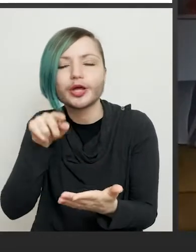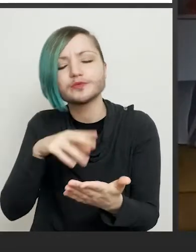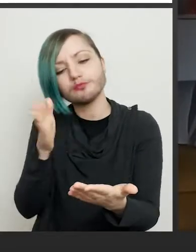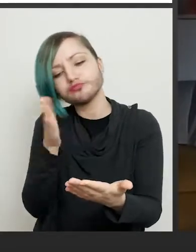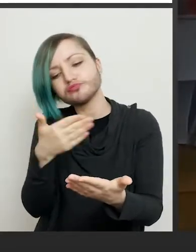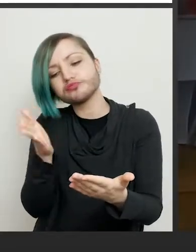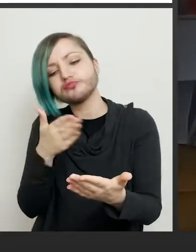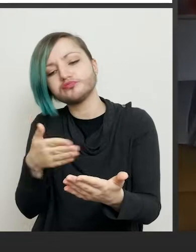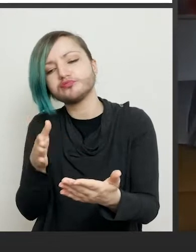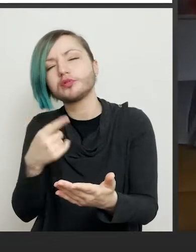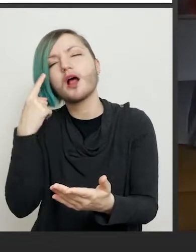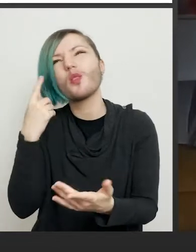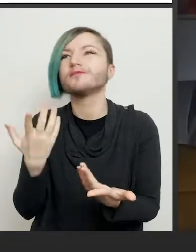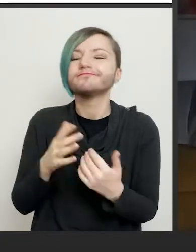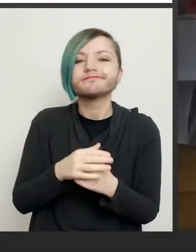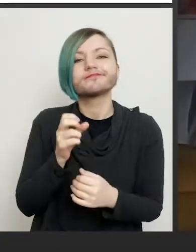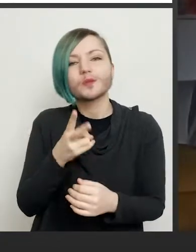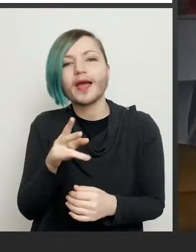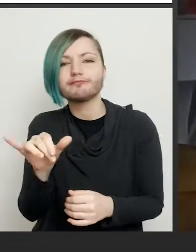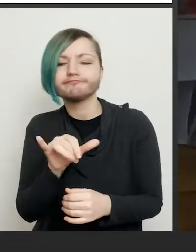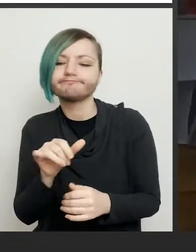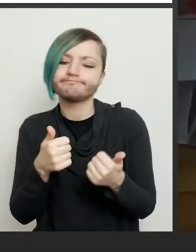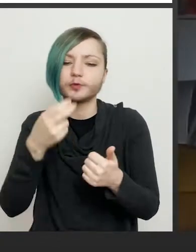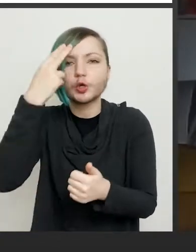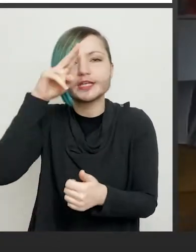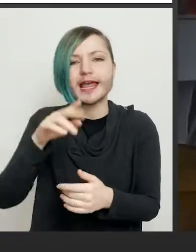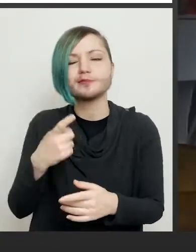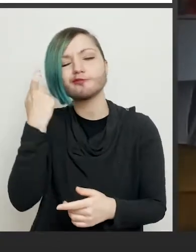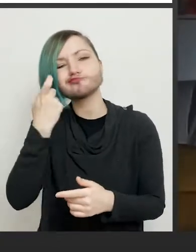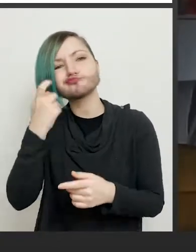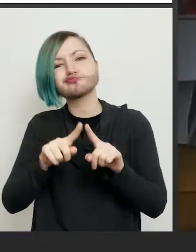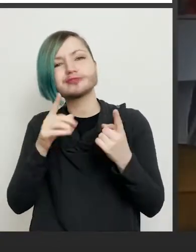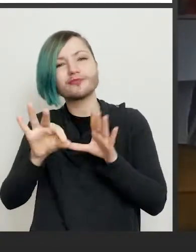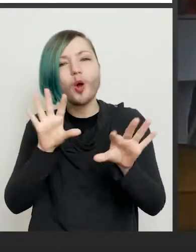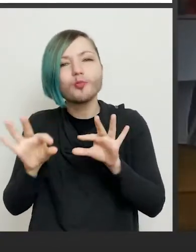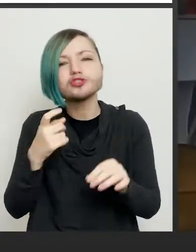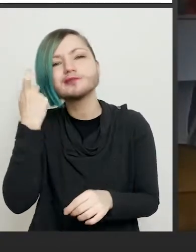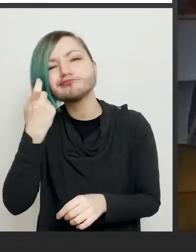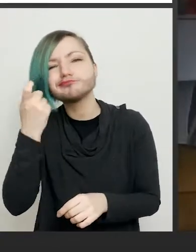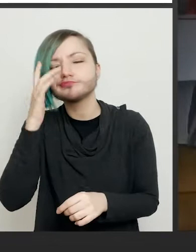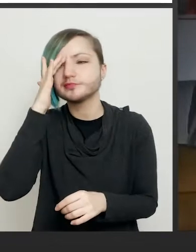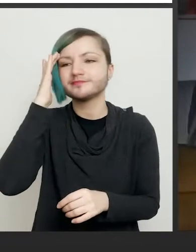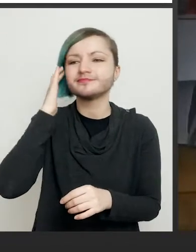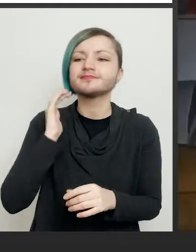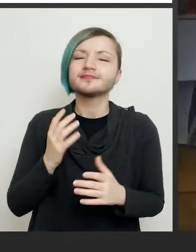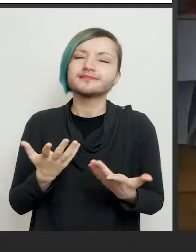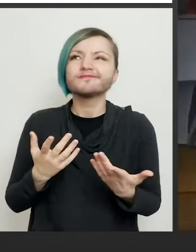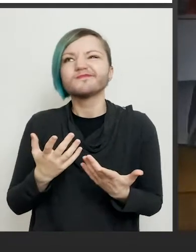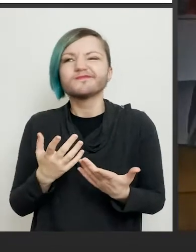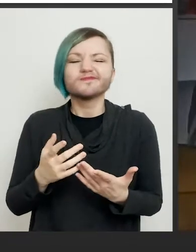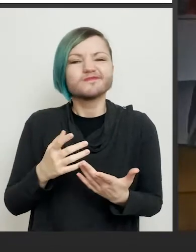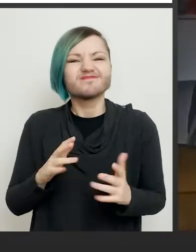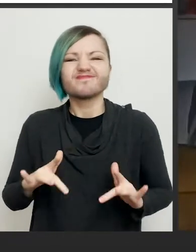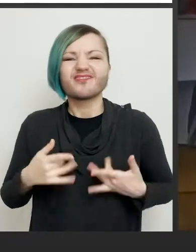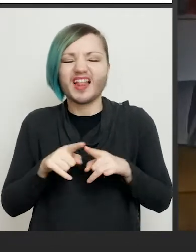of looked through it, and we thought, well, okay, what names would fit? And we sort of digested a few different names, and I was kind of like, well, okay, none of them